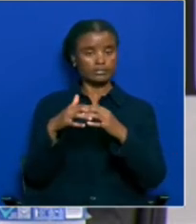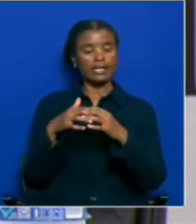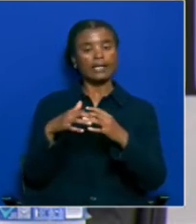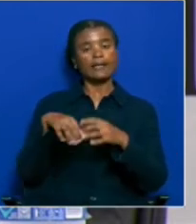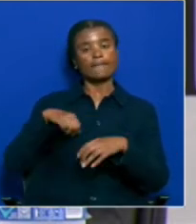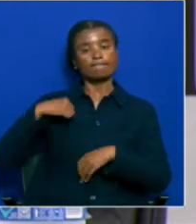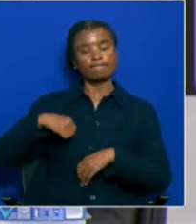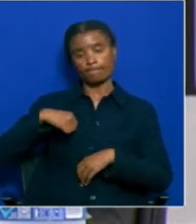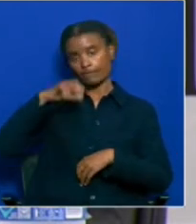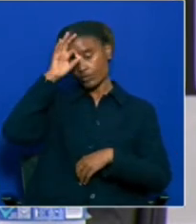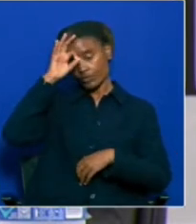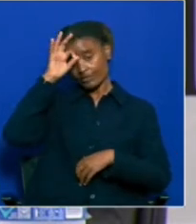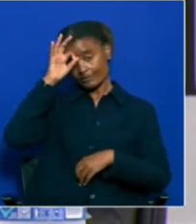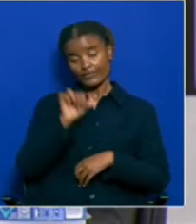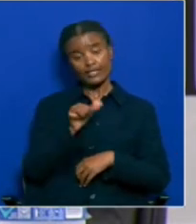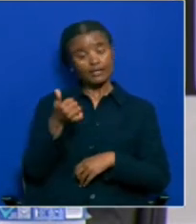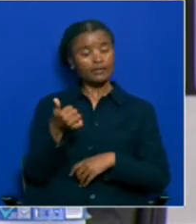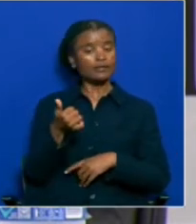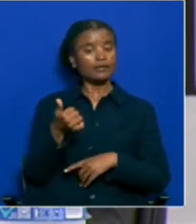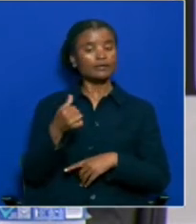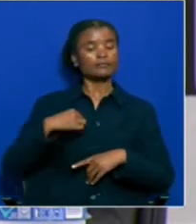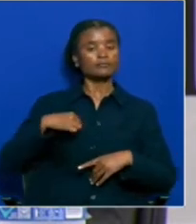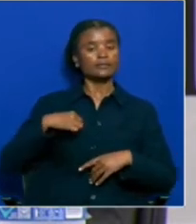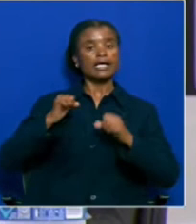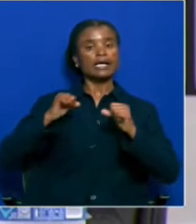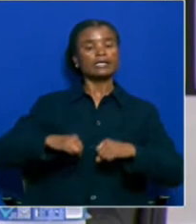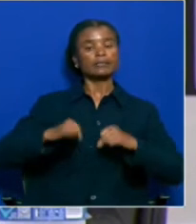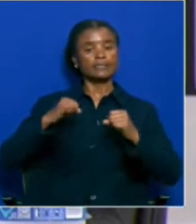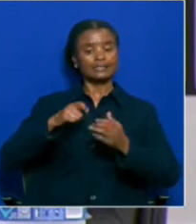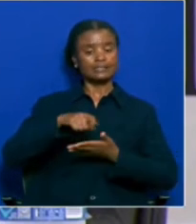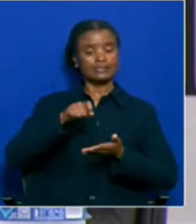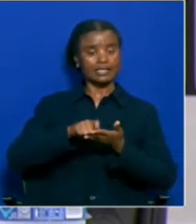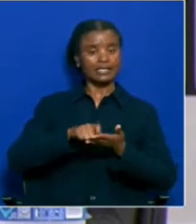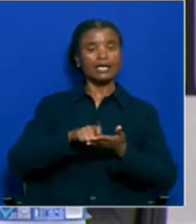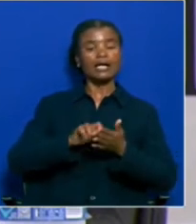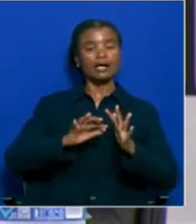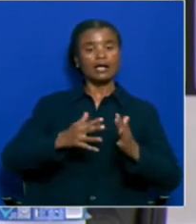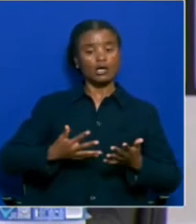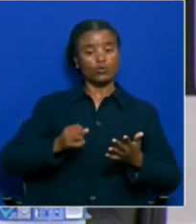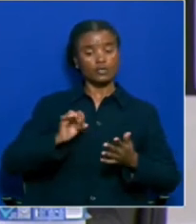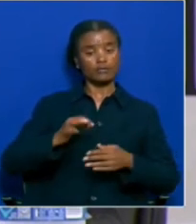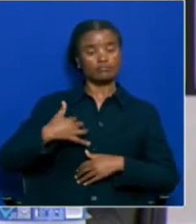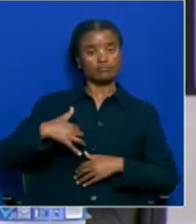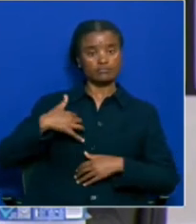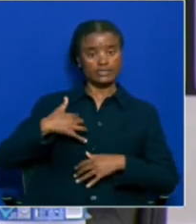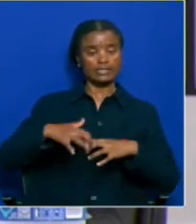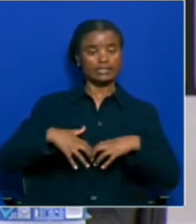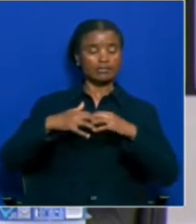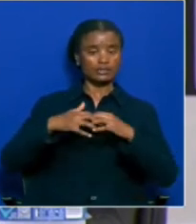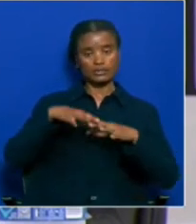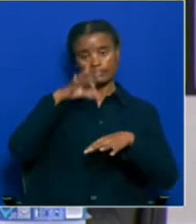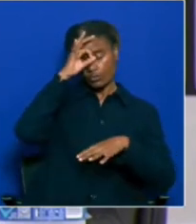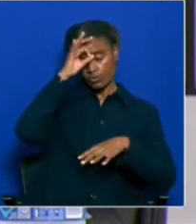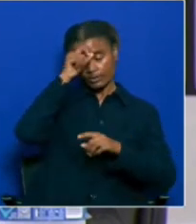neighboring municipalities will be signed once Ekurhuleni Metropolitan Municipal Services have been established. Okay. The reason therefore is that the